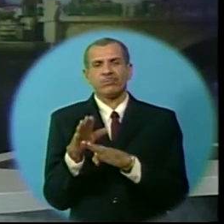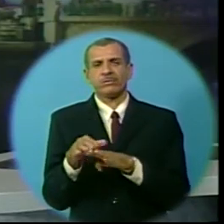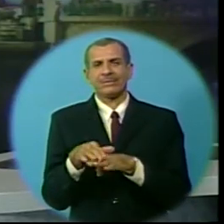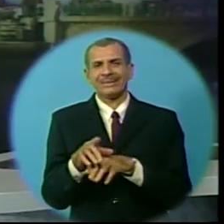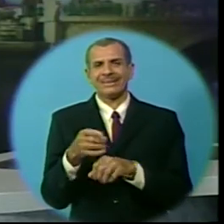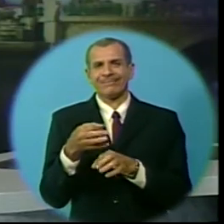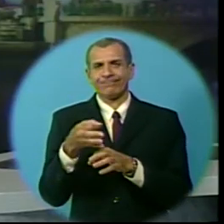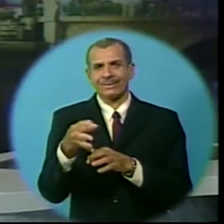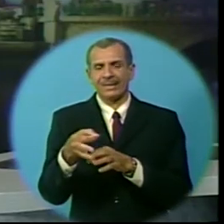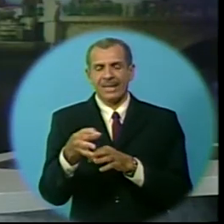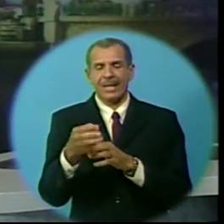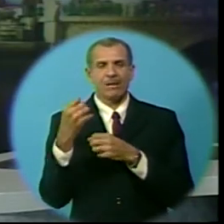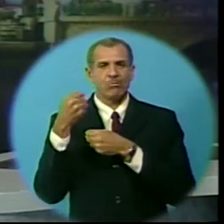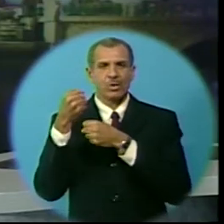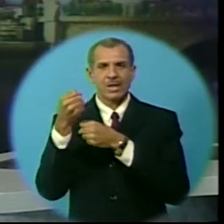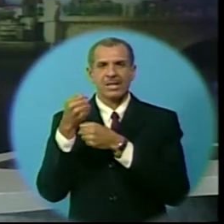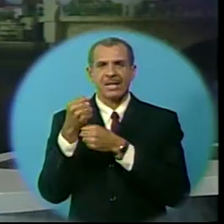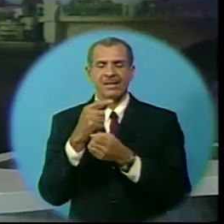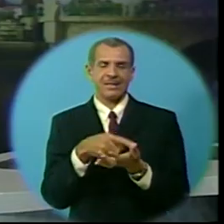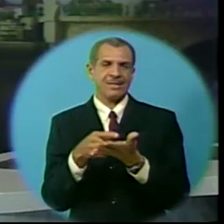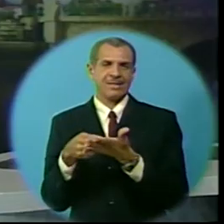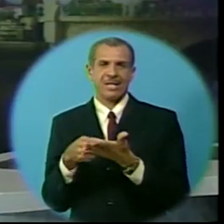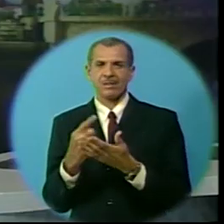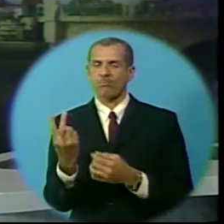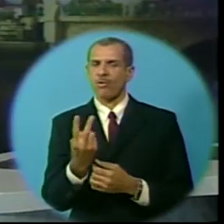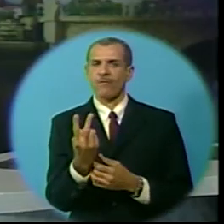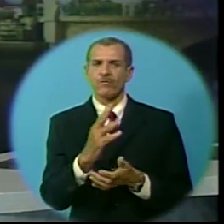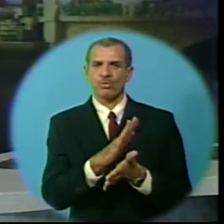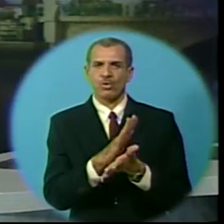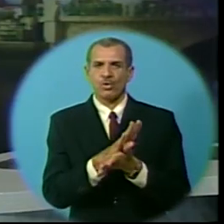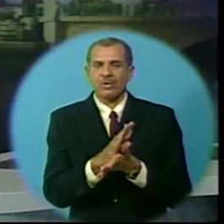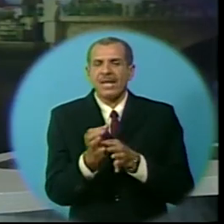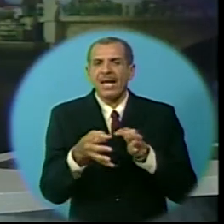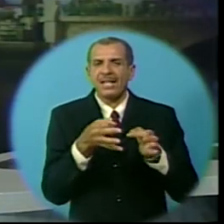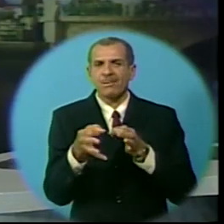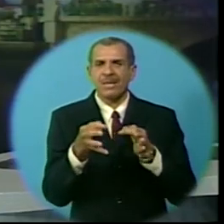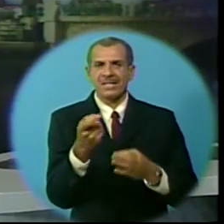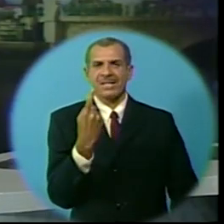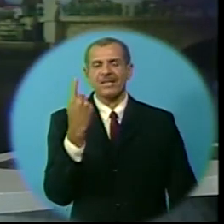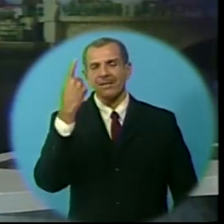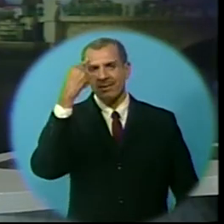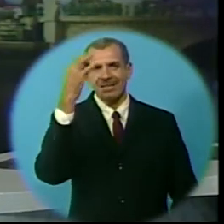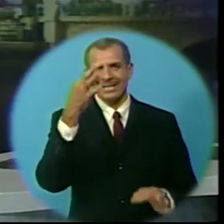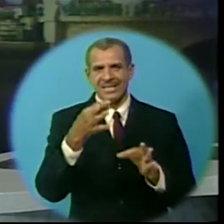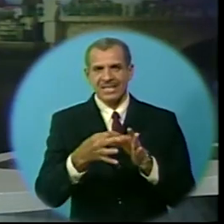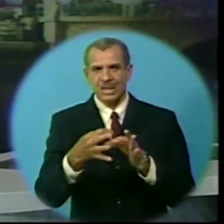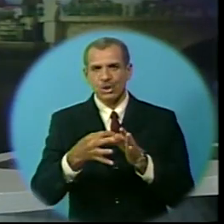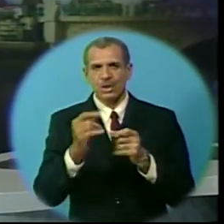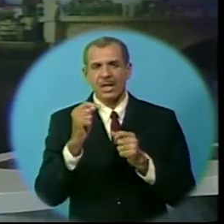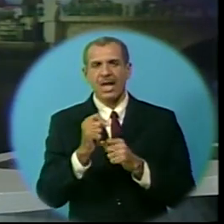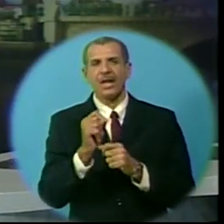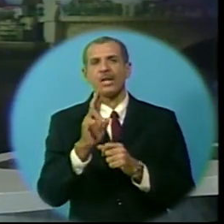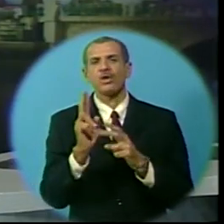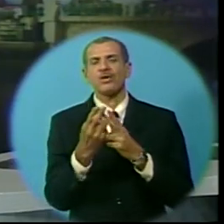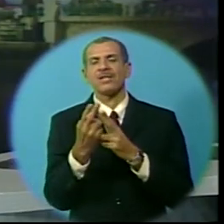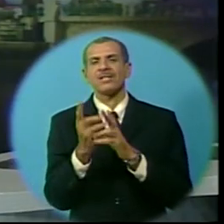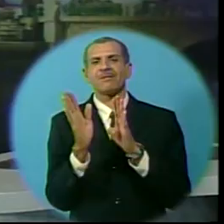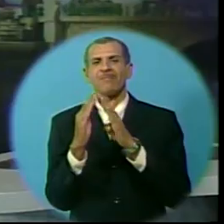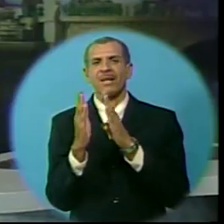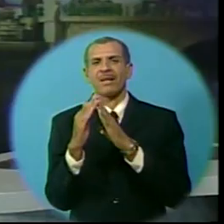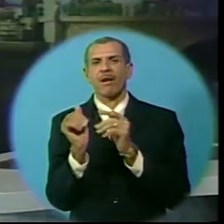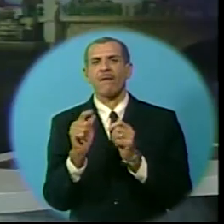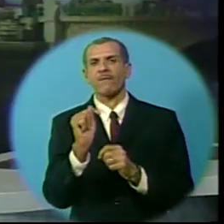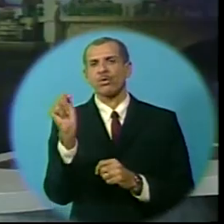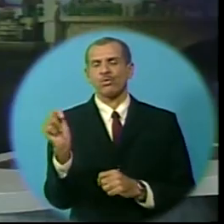as investigations continue at both schools. He explains that this was one of the decisions taken at the union's executive meeting held